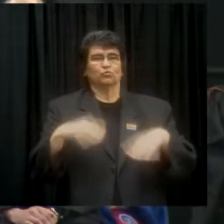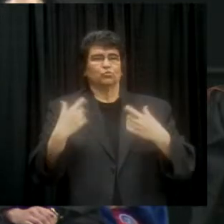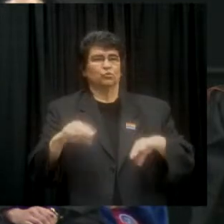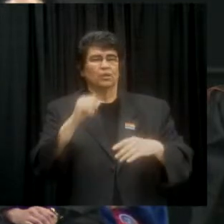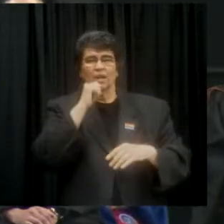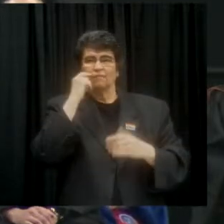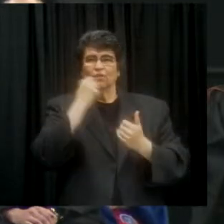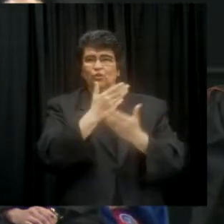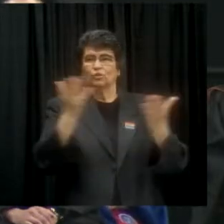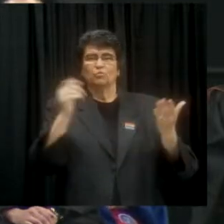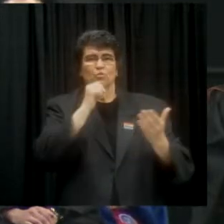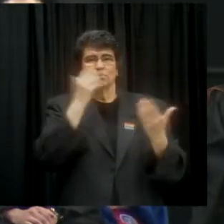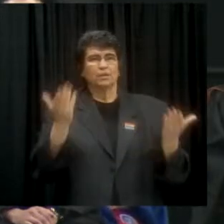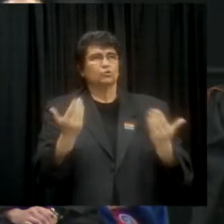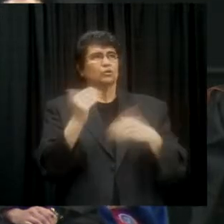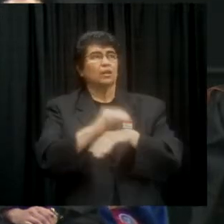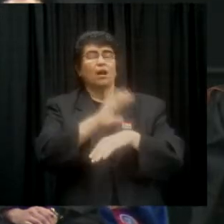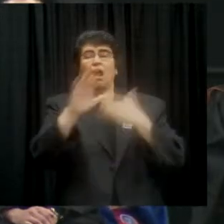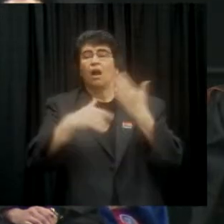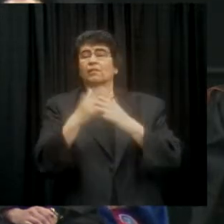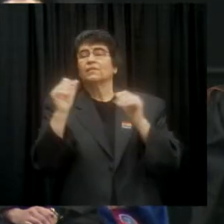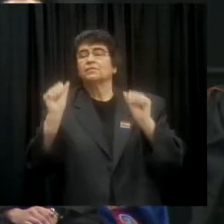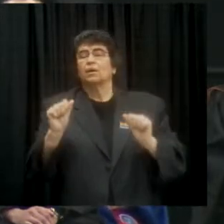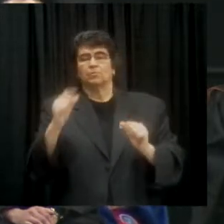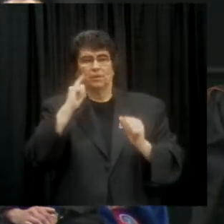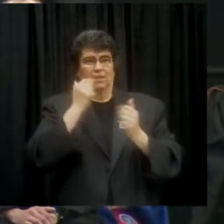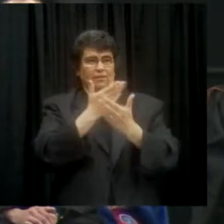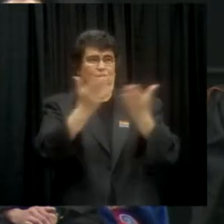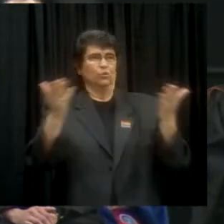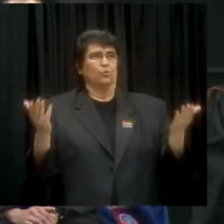tonight. All of this is possible because of you guys.